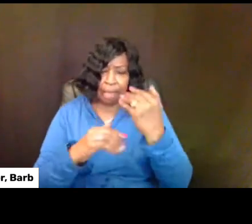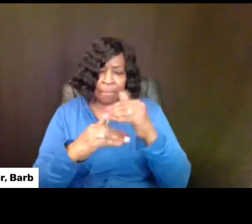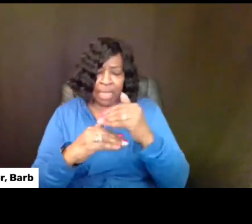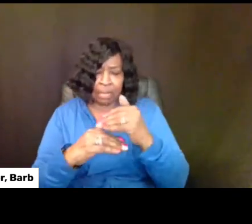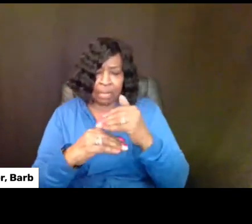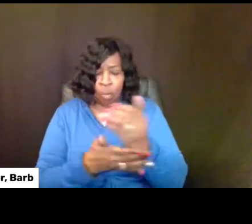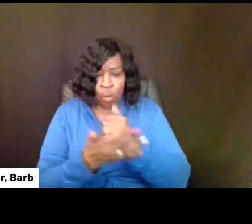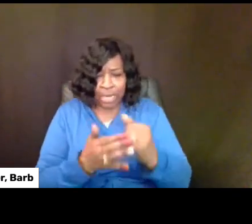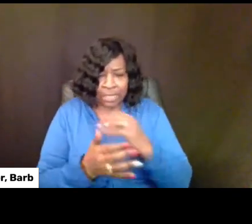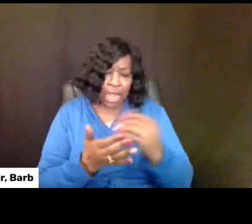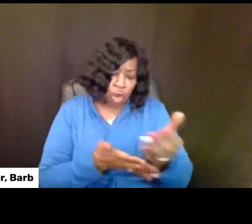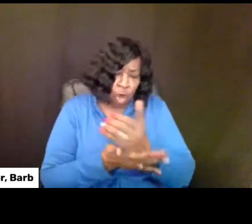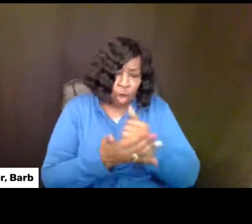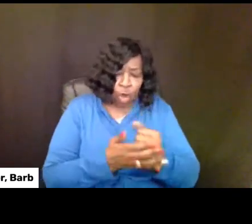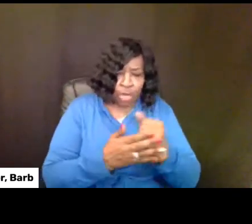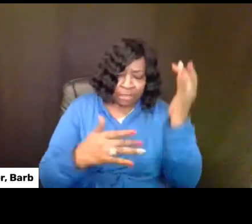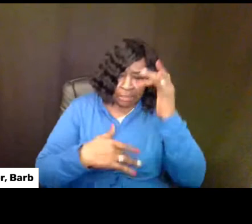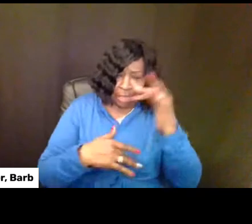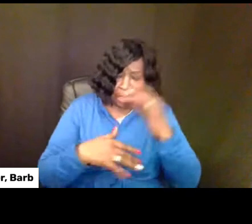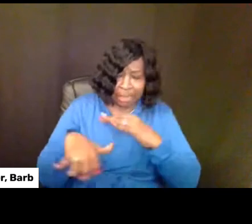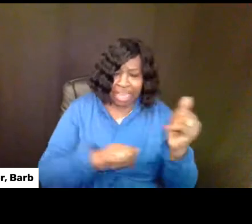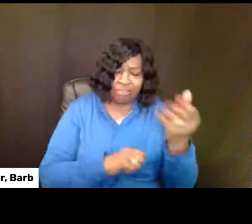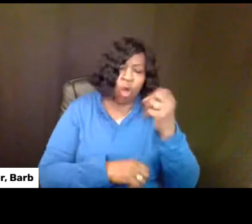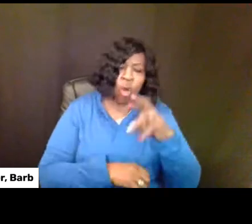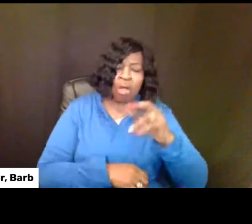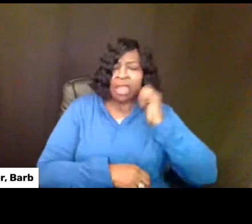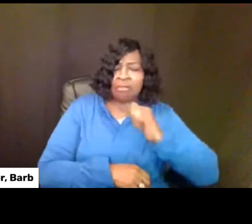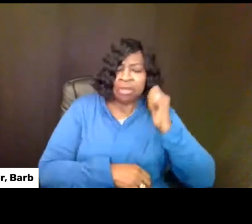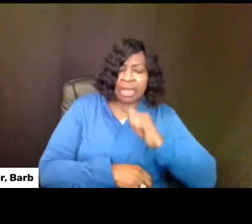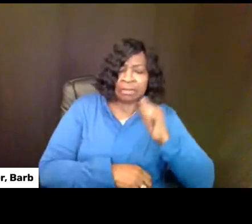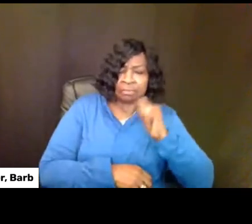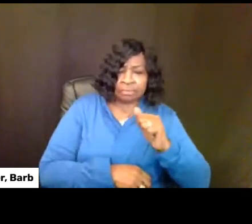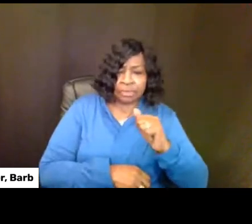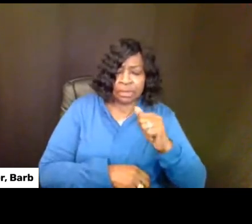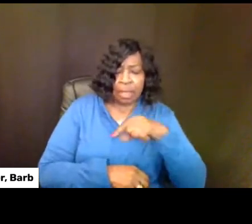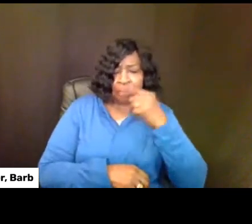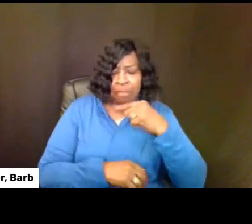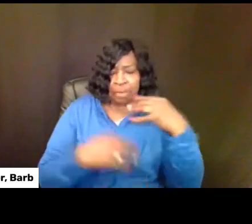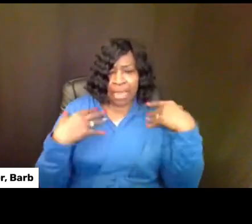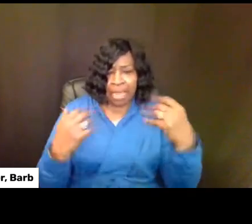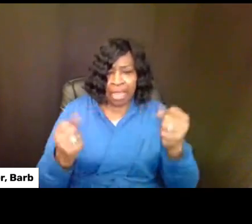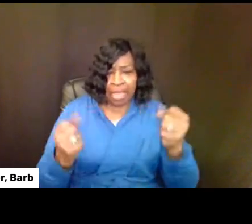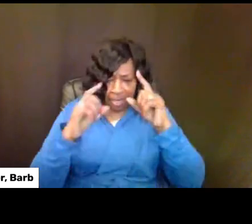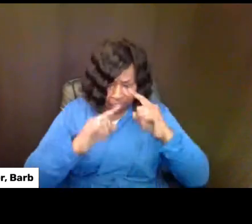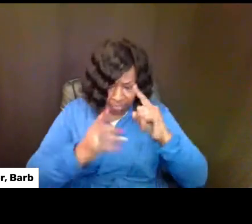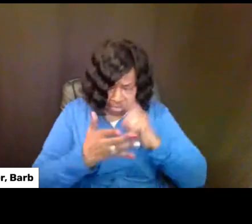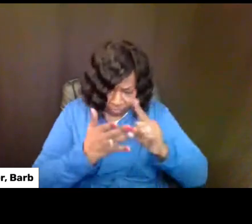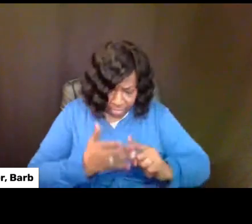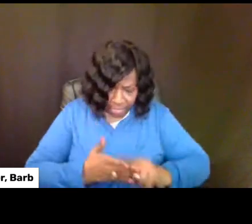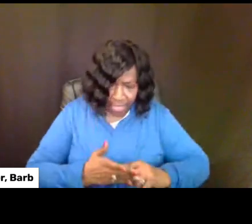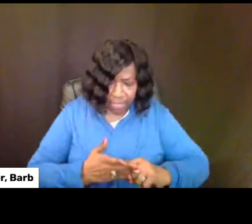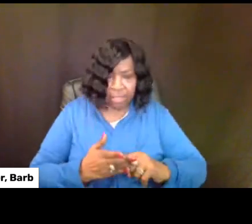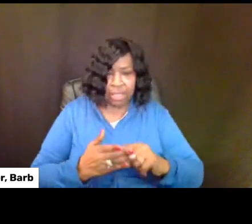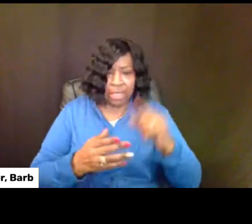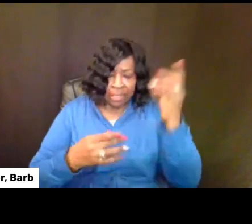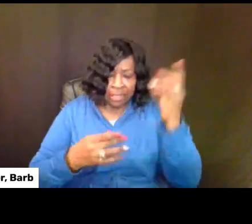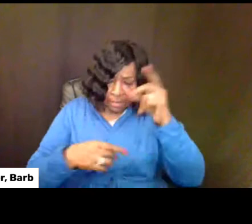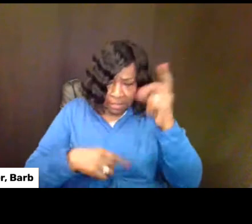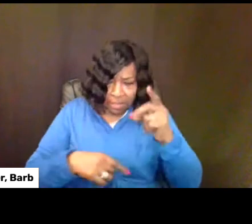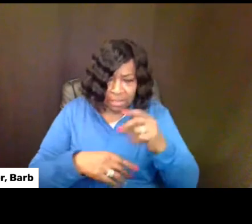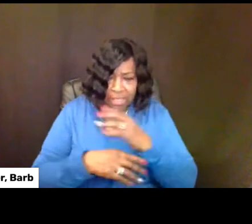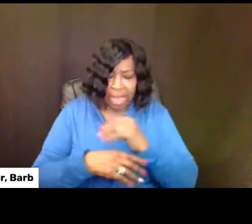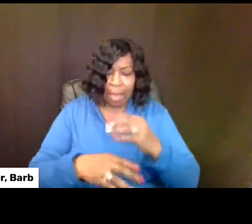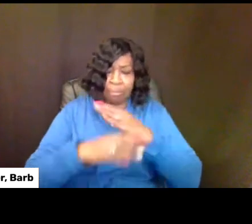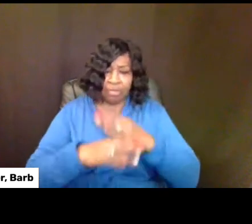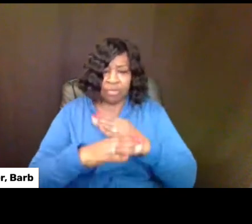leave, or the day-to-day work of public health, which includes investigating communicable diseases, case managing high-risk infants, or